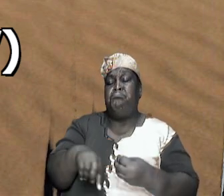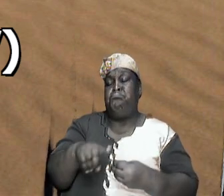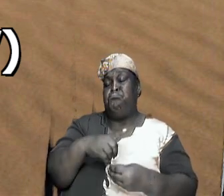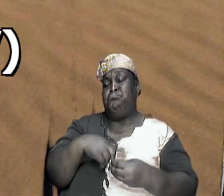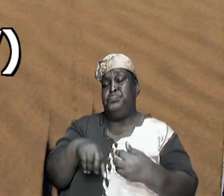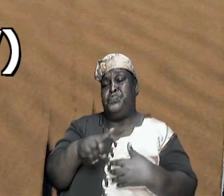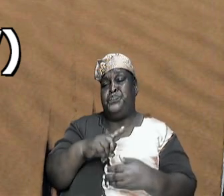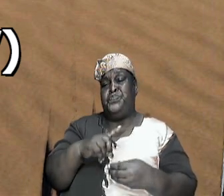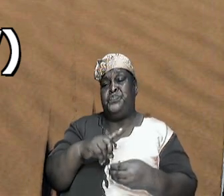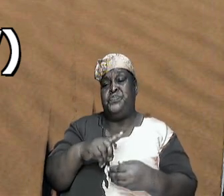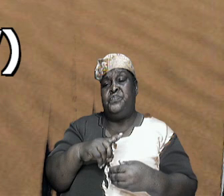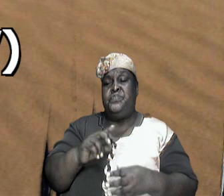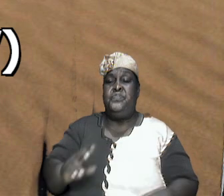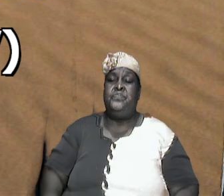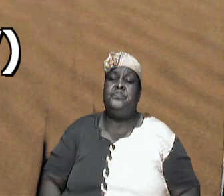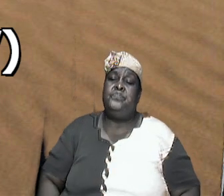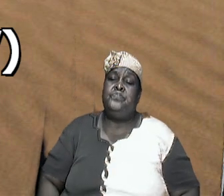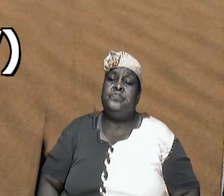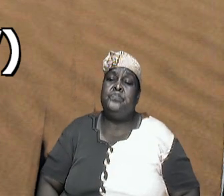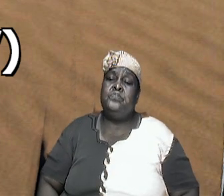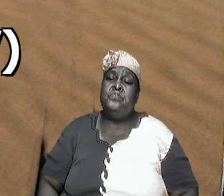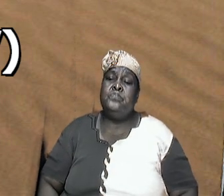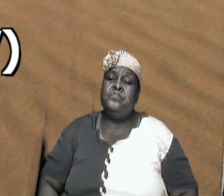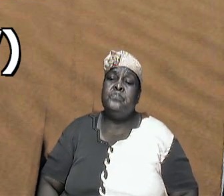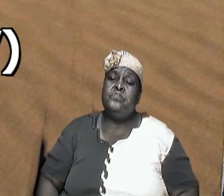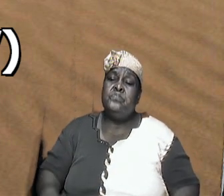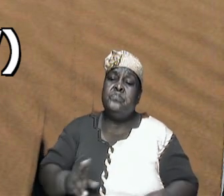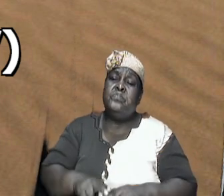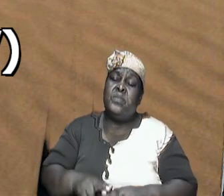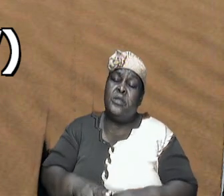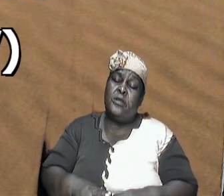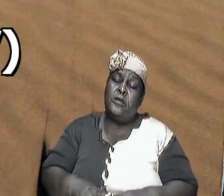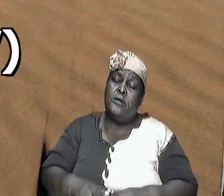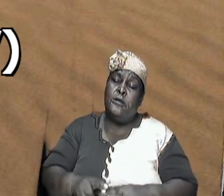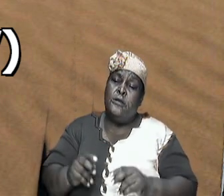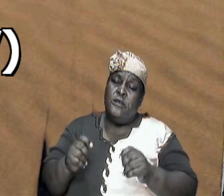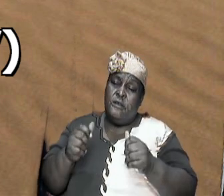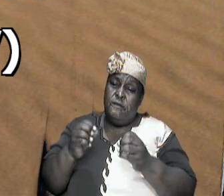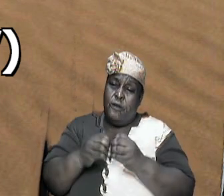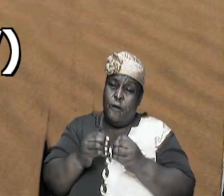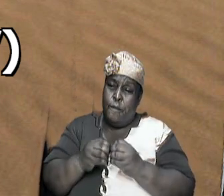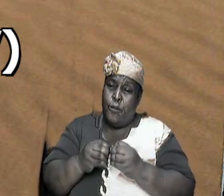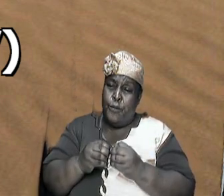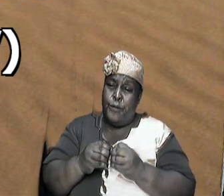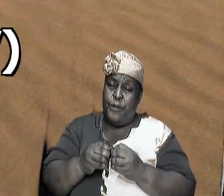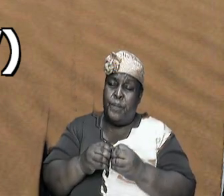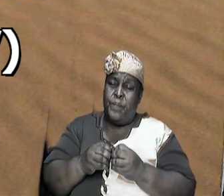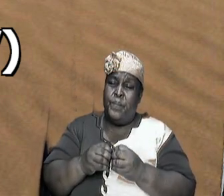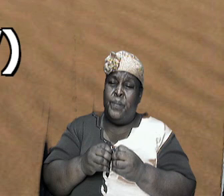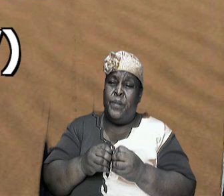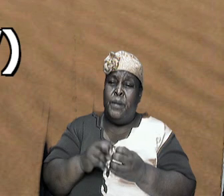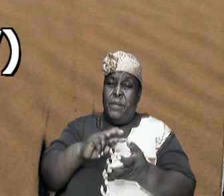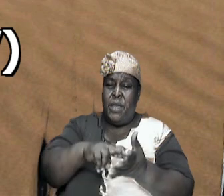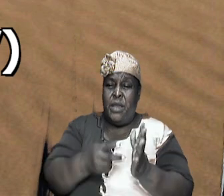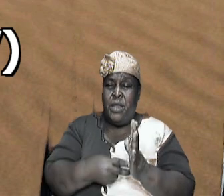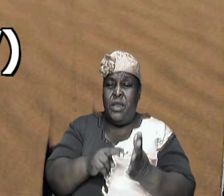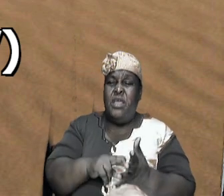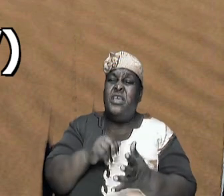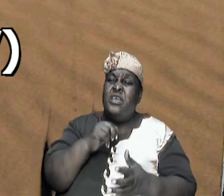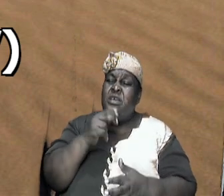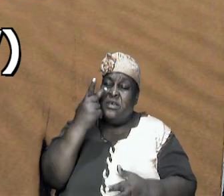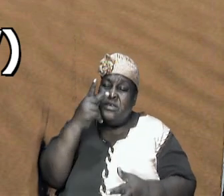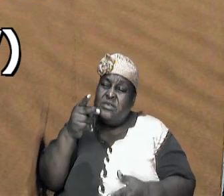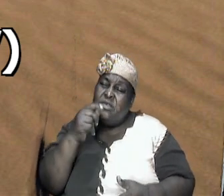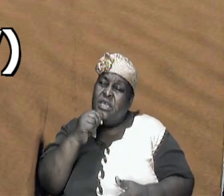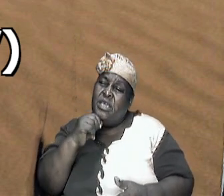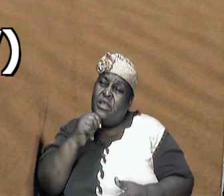right? And when, and you know, just to add a few more references. And so we see not only